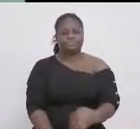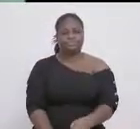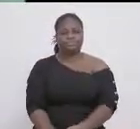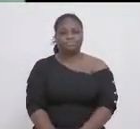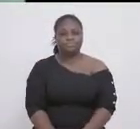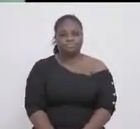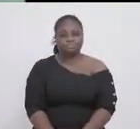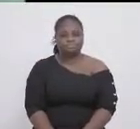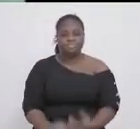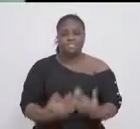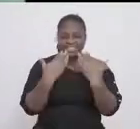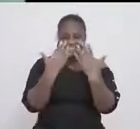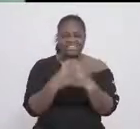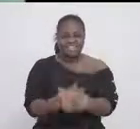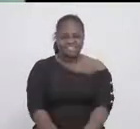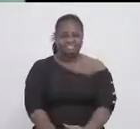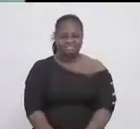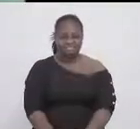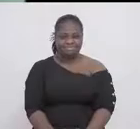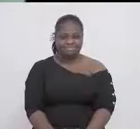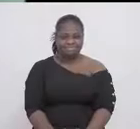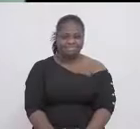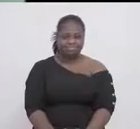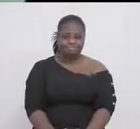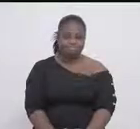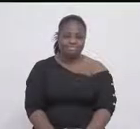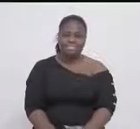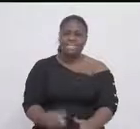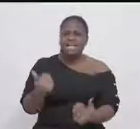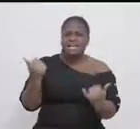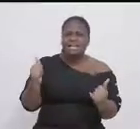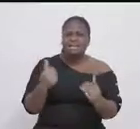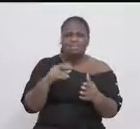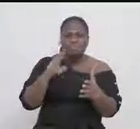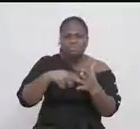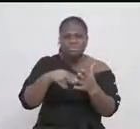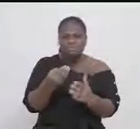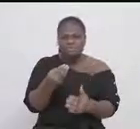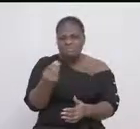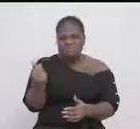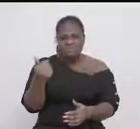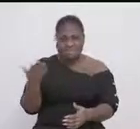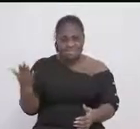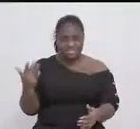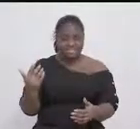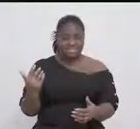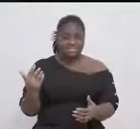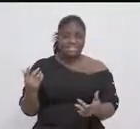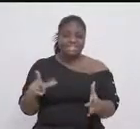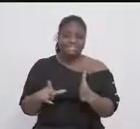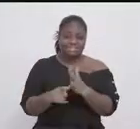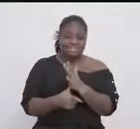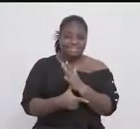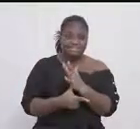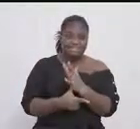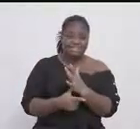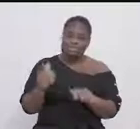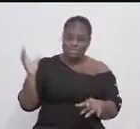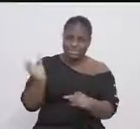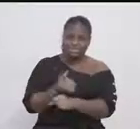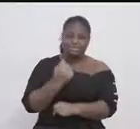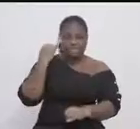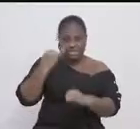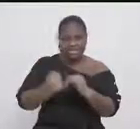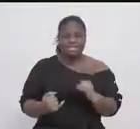0577-660616. Thank you to be able to join. Let me read a few quick comments for you, and then I will take your concluding